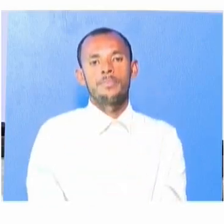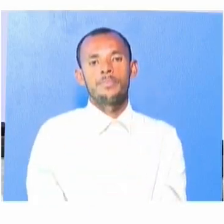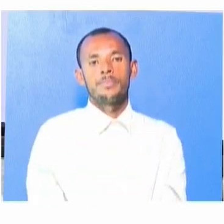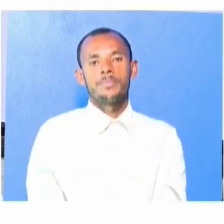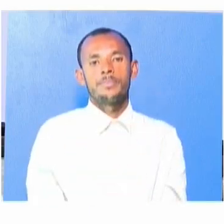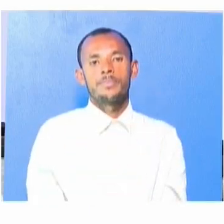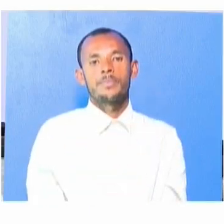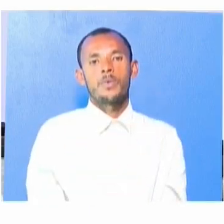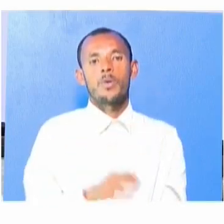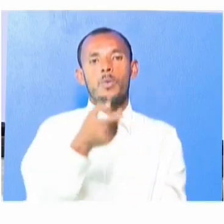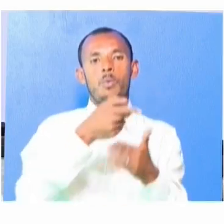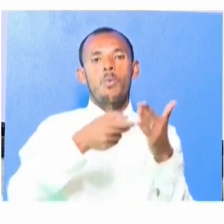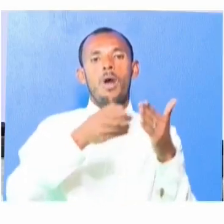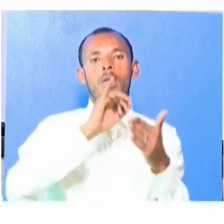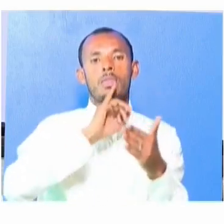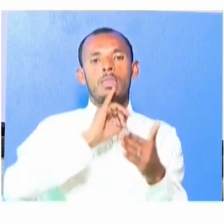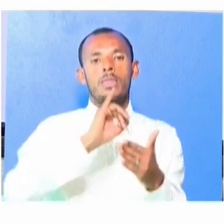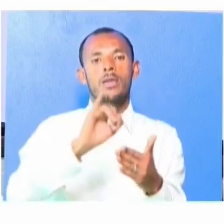What is